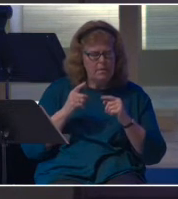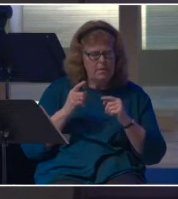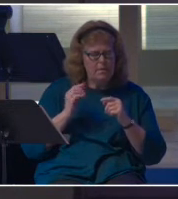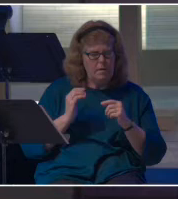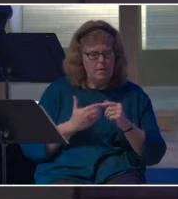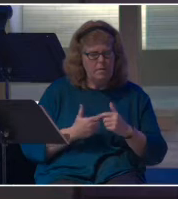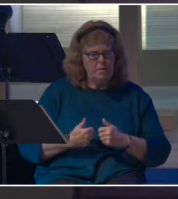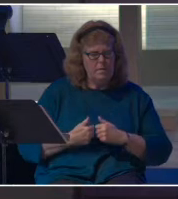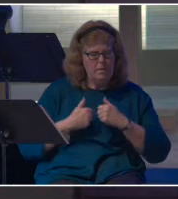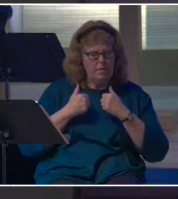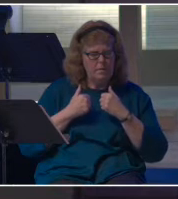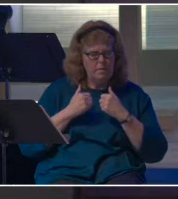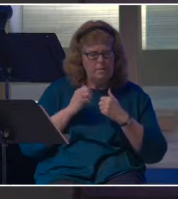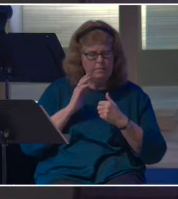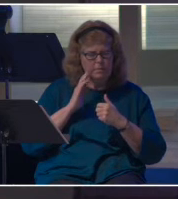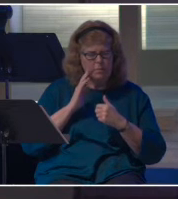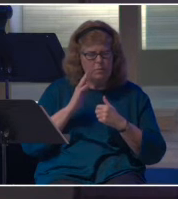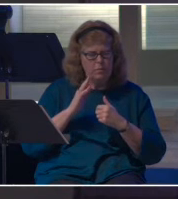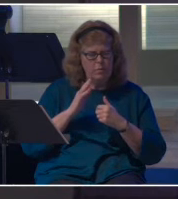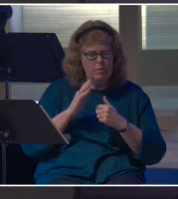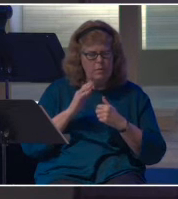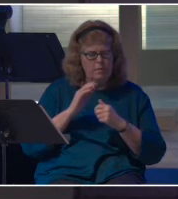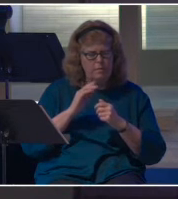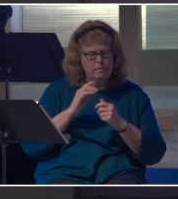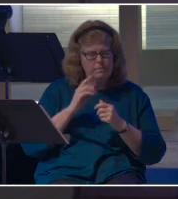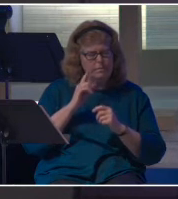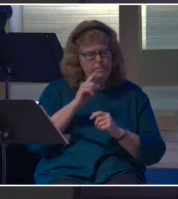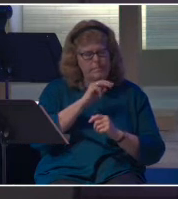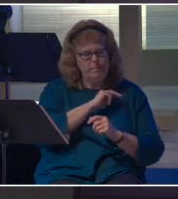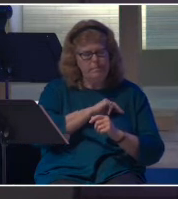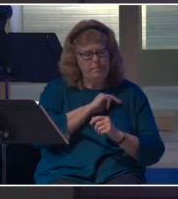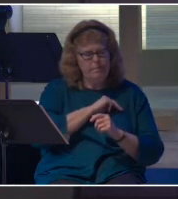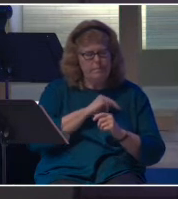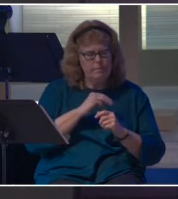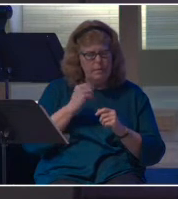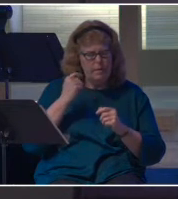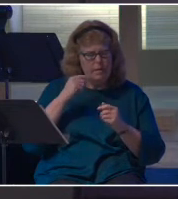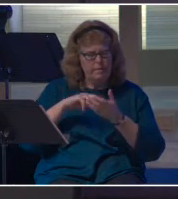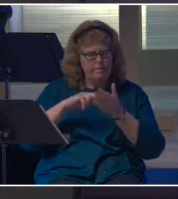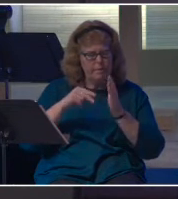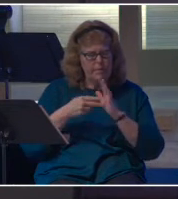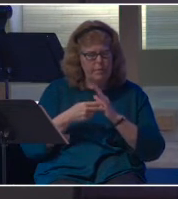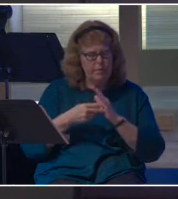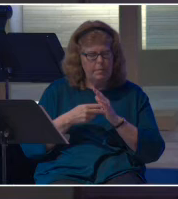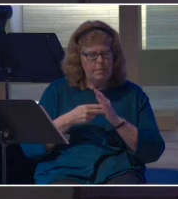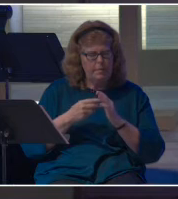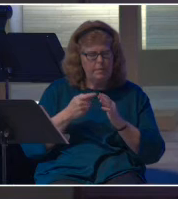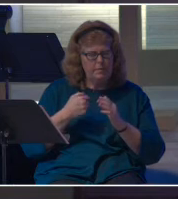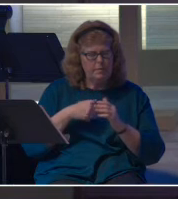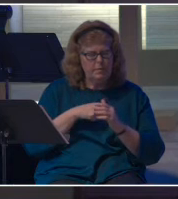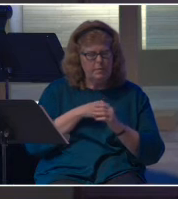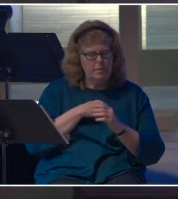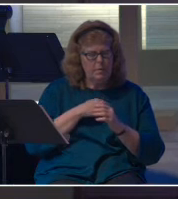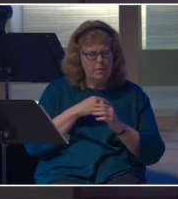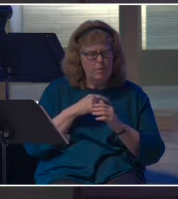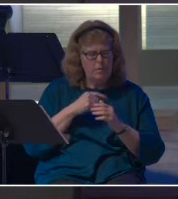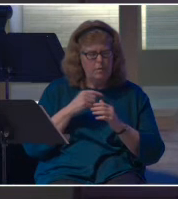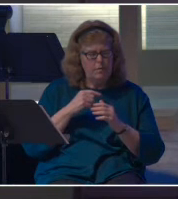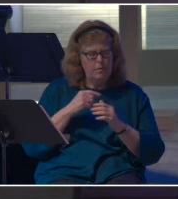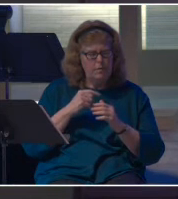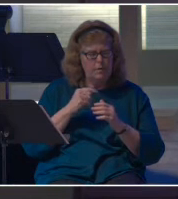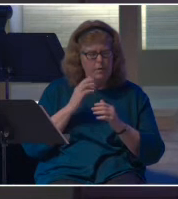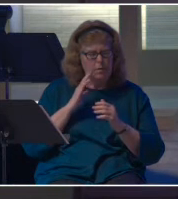lives that are on mission, that are purposeful, and that, Lord, we take great